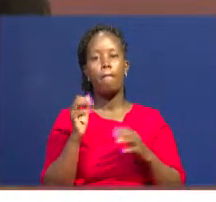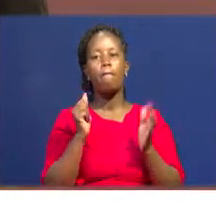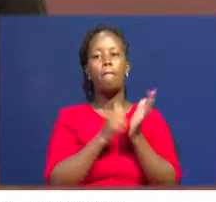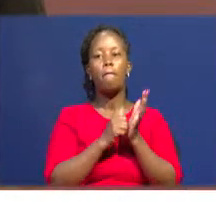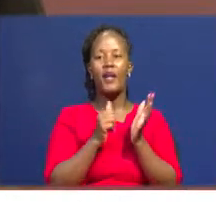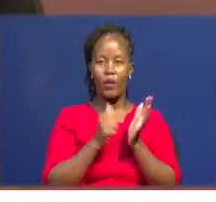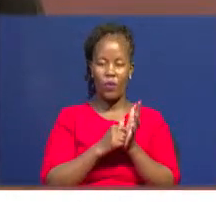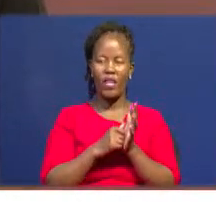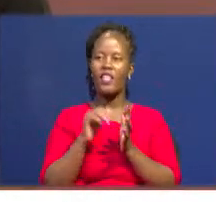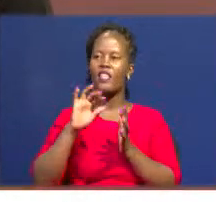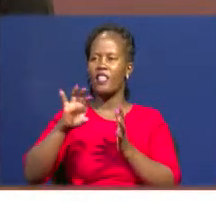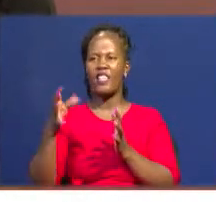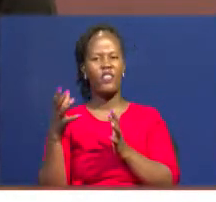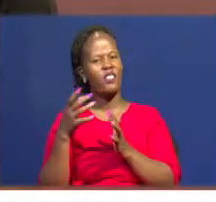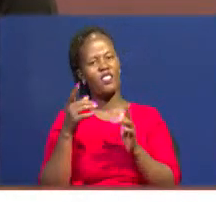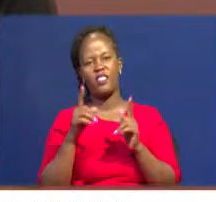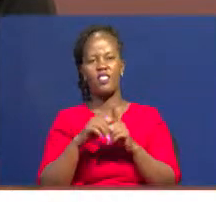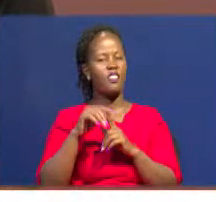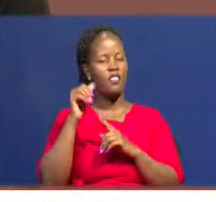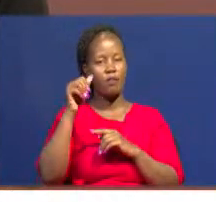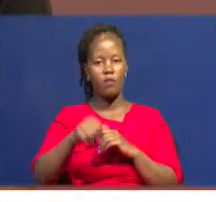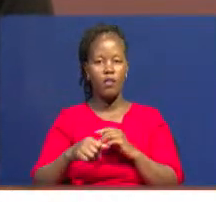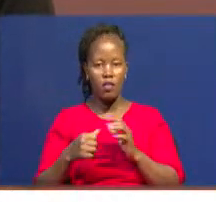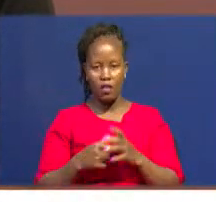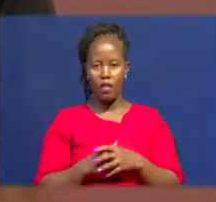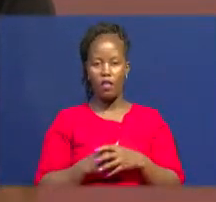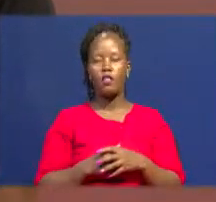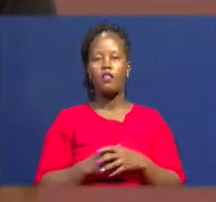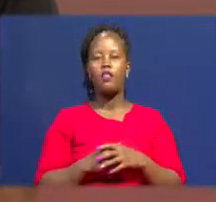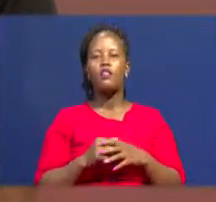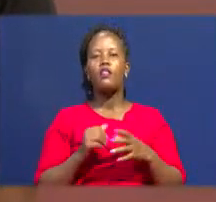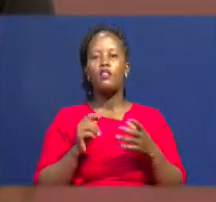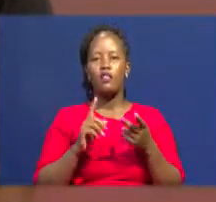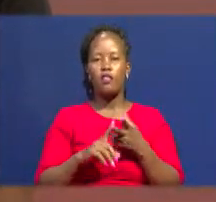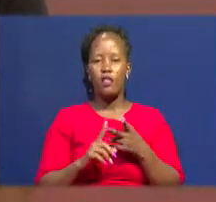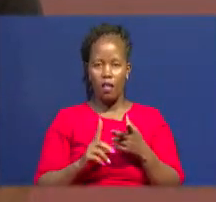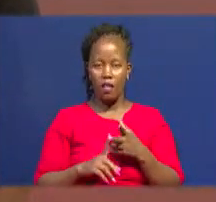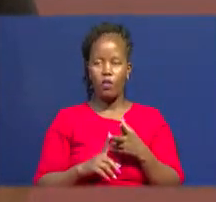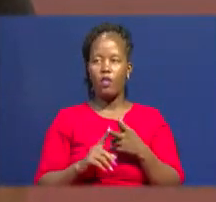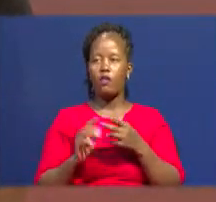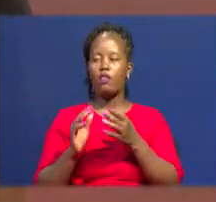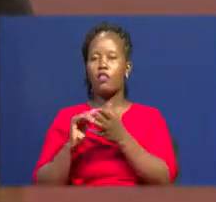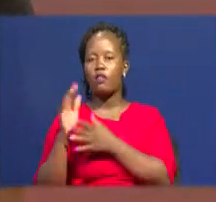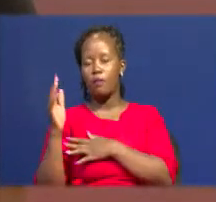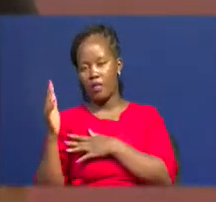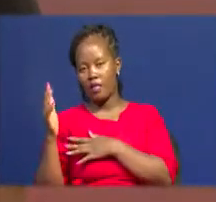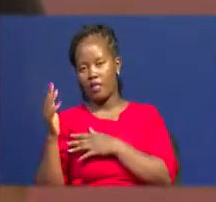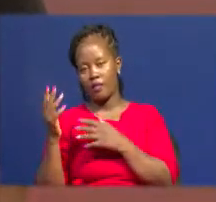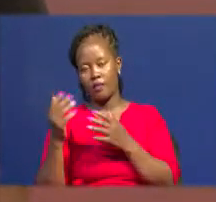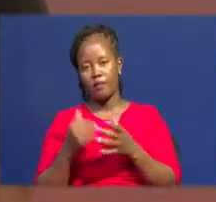why not? Mm-hmm. We have had interest from Homa Bay, from Migori.